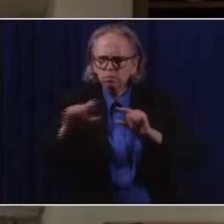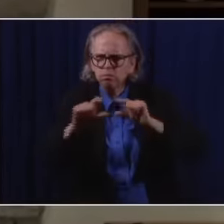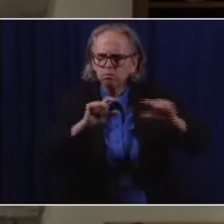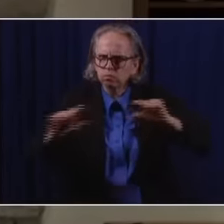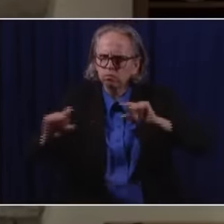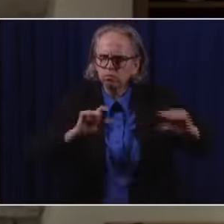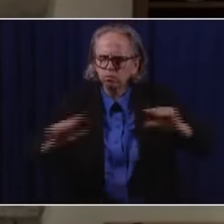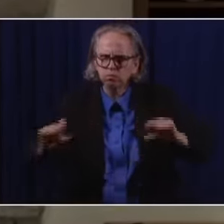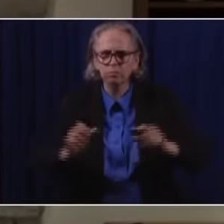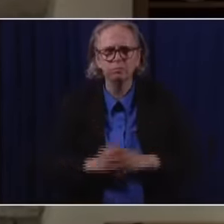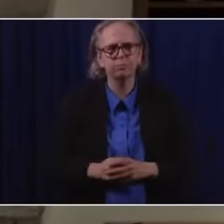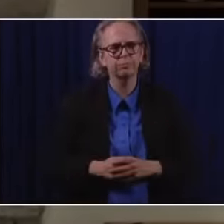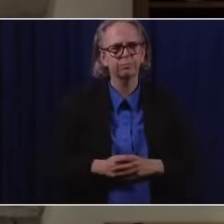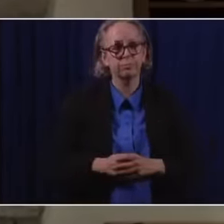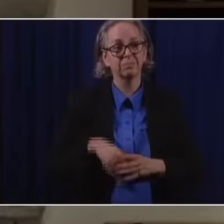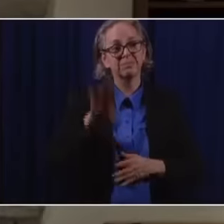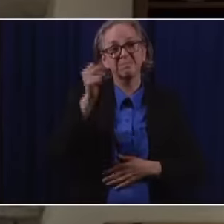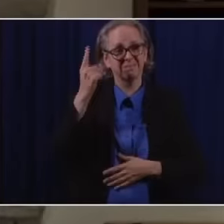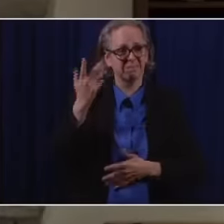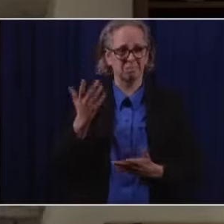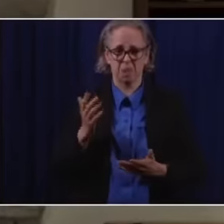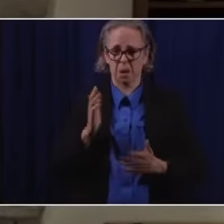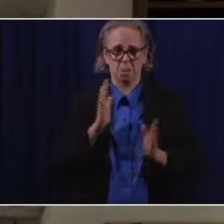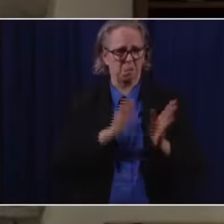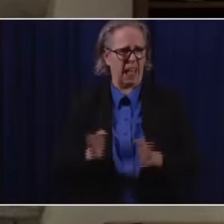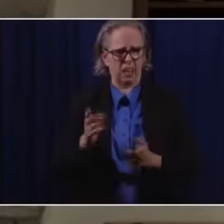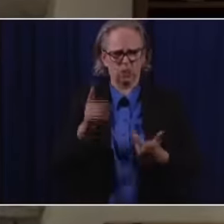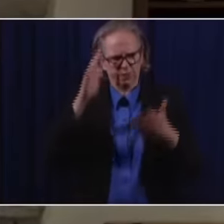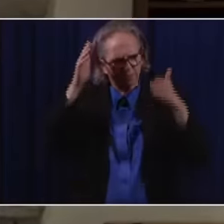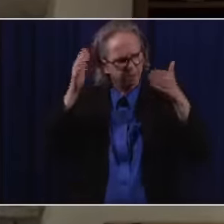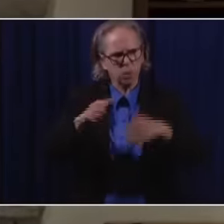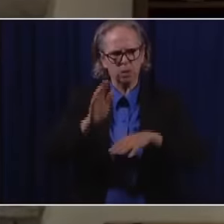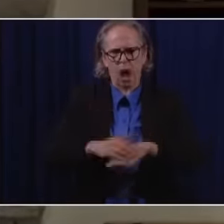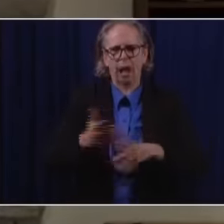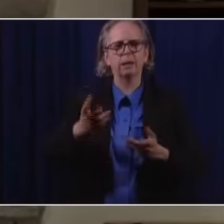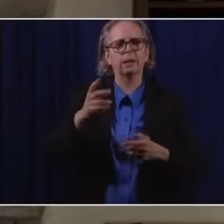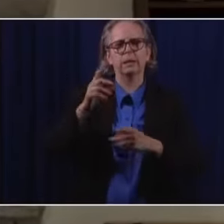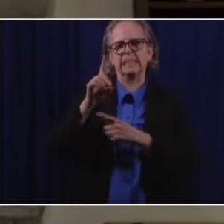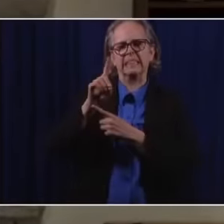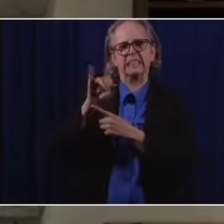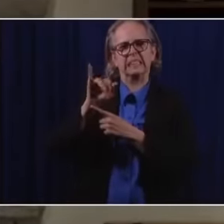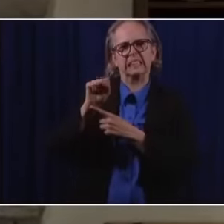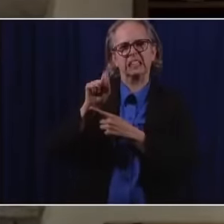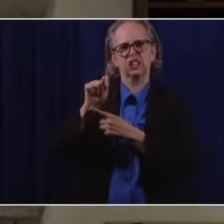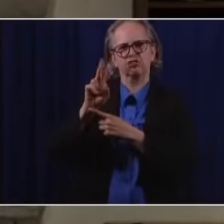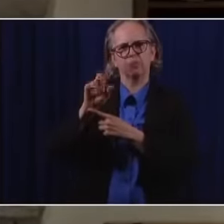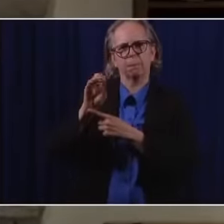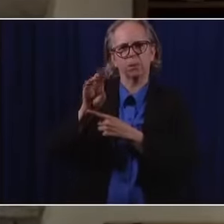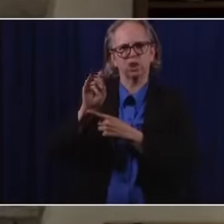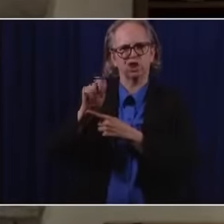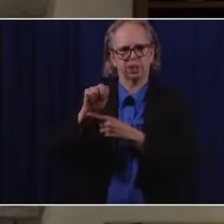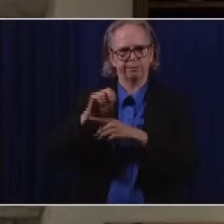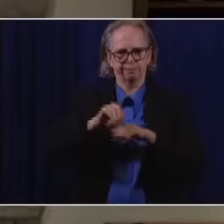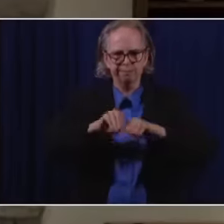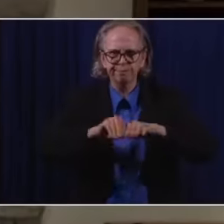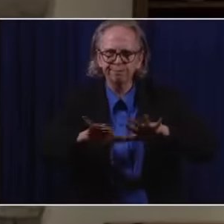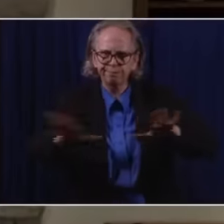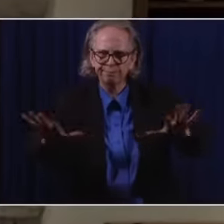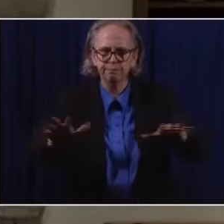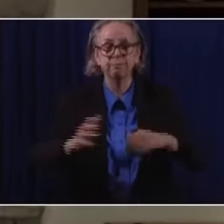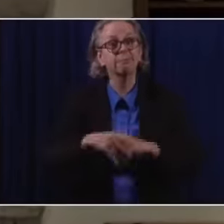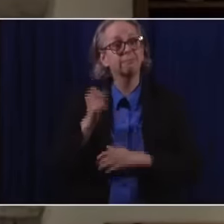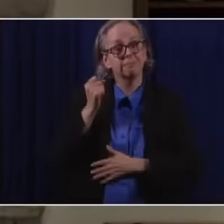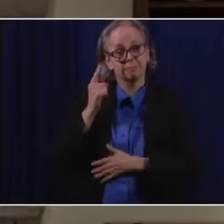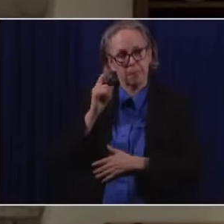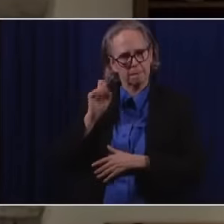distribution issue. And again, we're waiting for further information from the federal government. But I think part of it's going to go